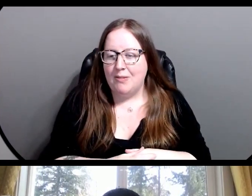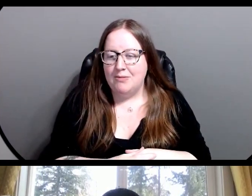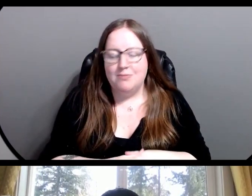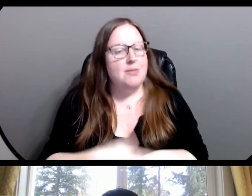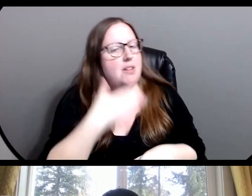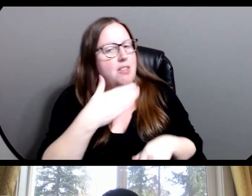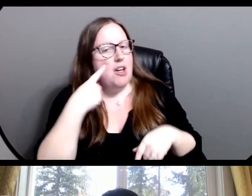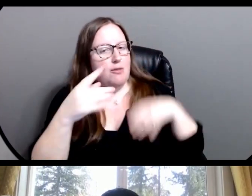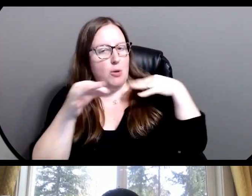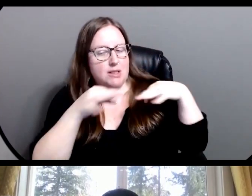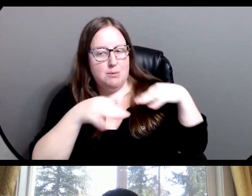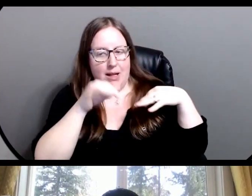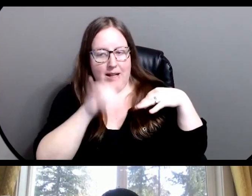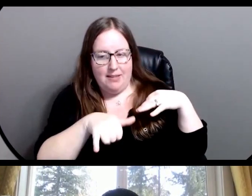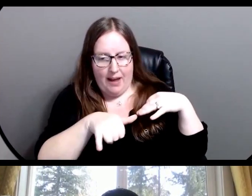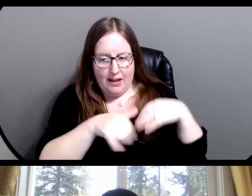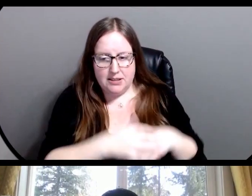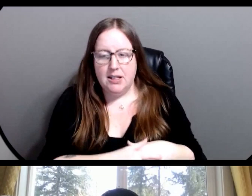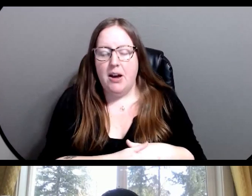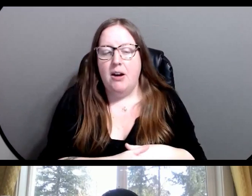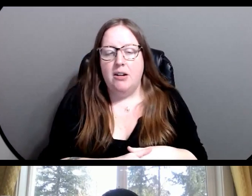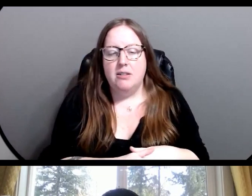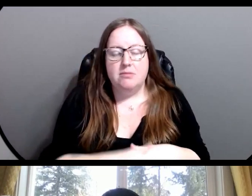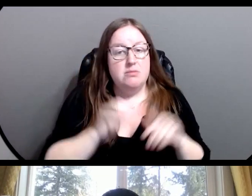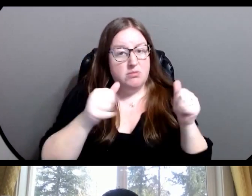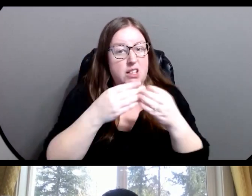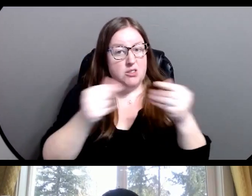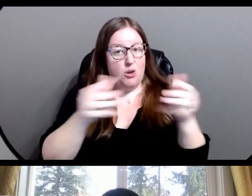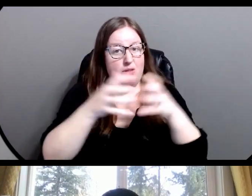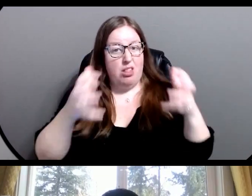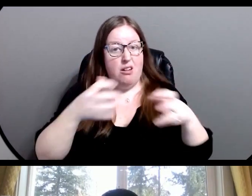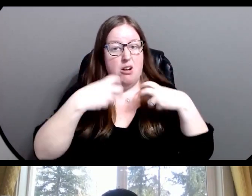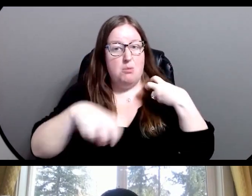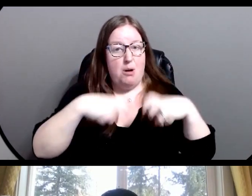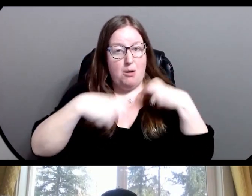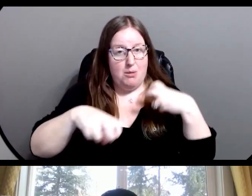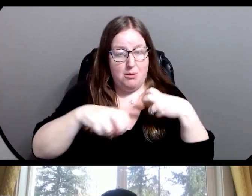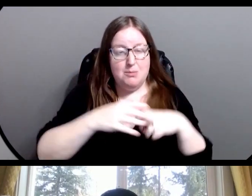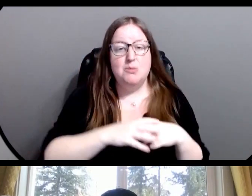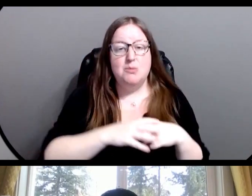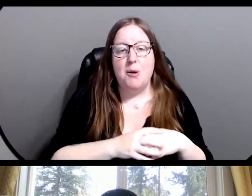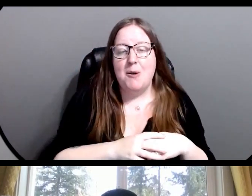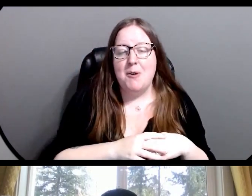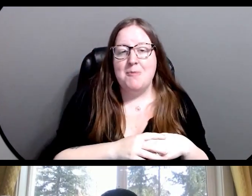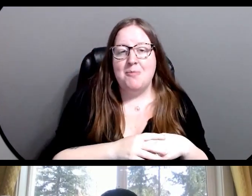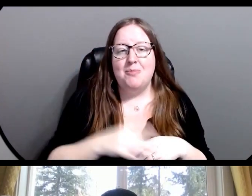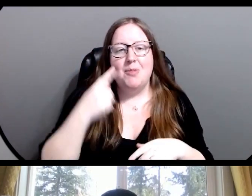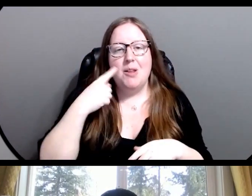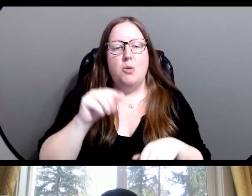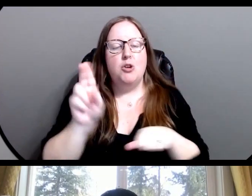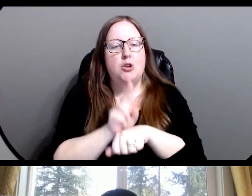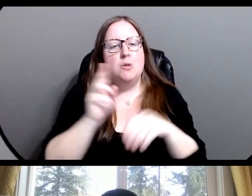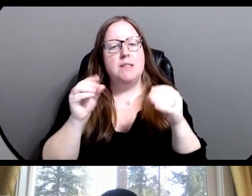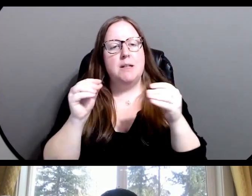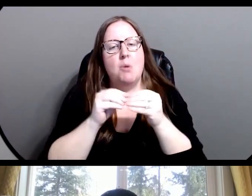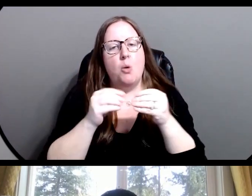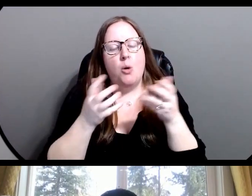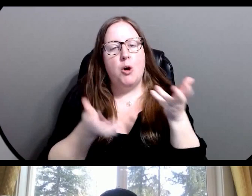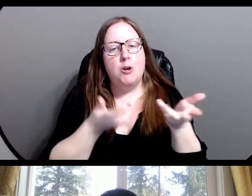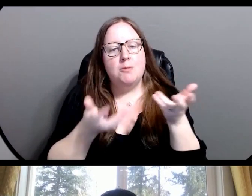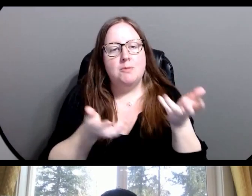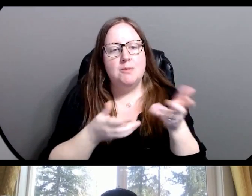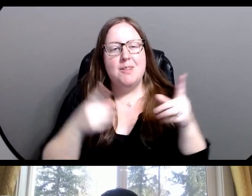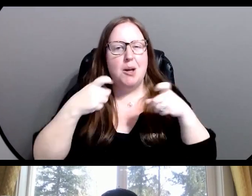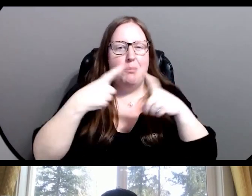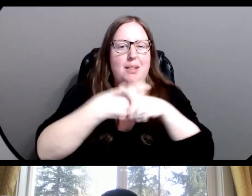that. That I feel like could solve a lot of problems, especially since it's not rule-based and we're using more